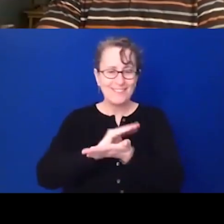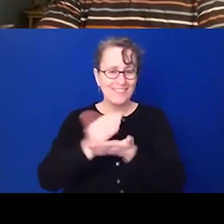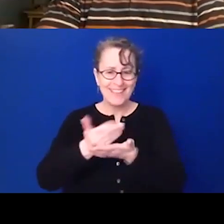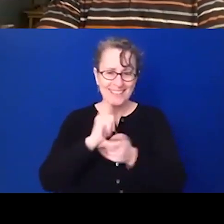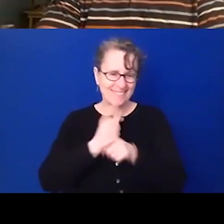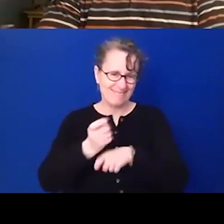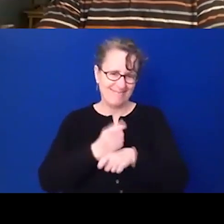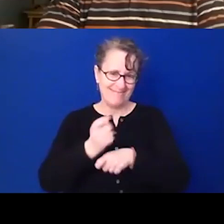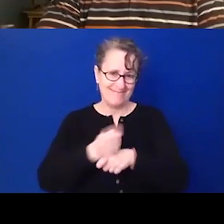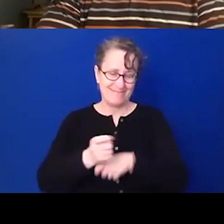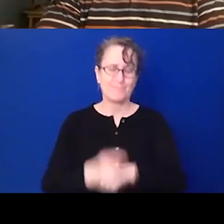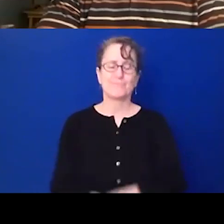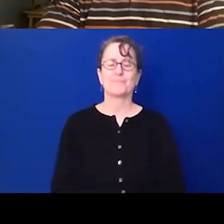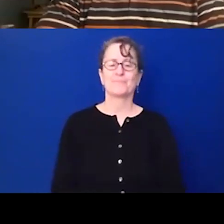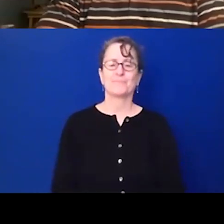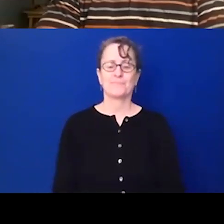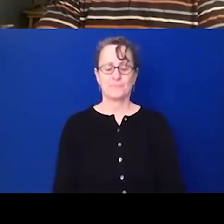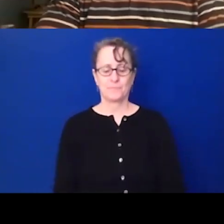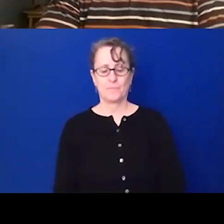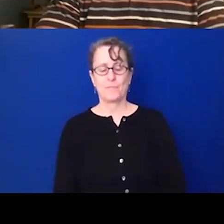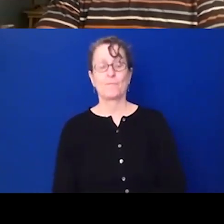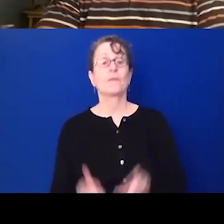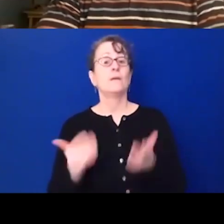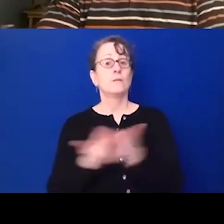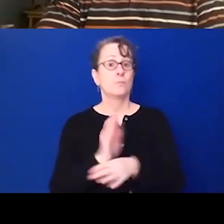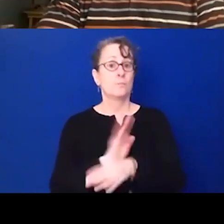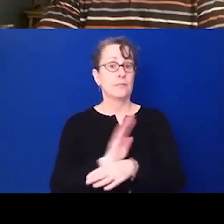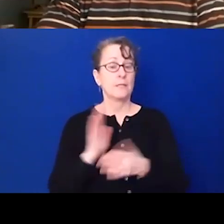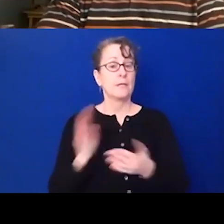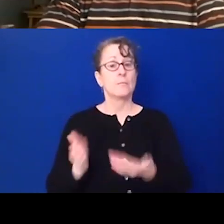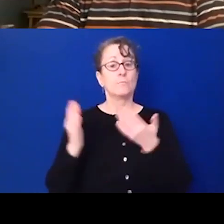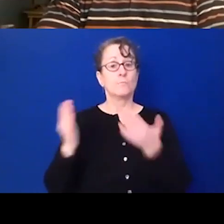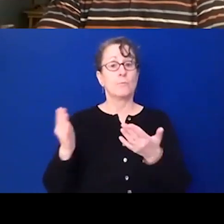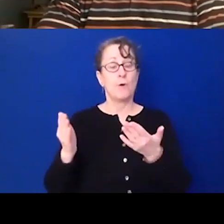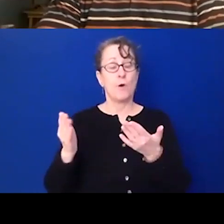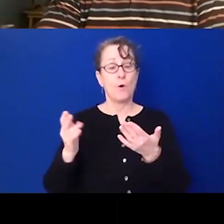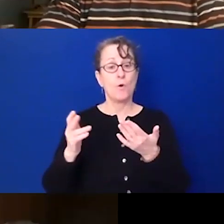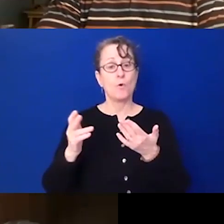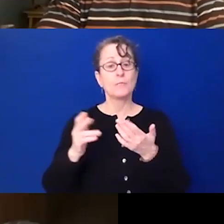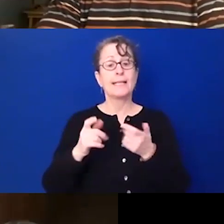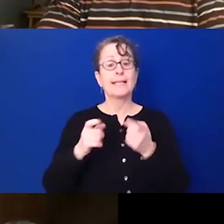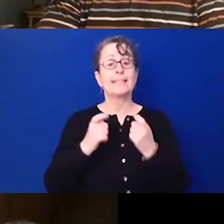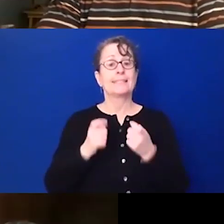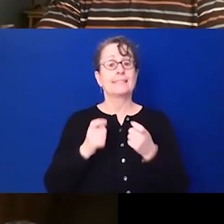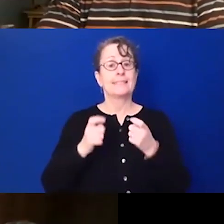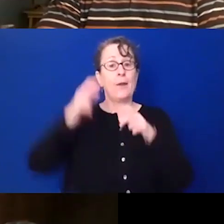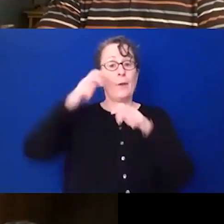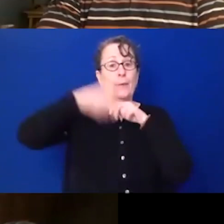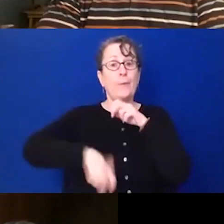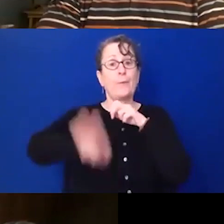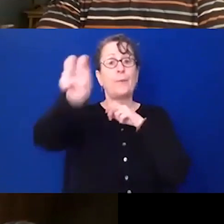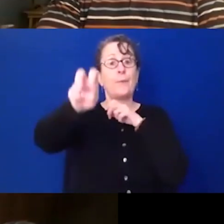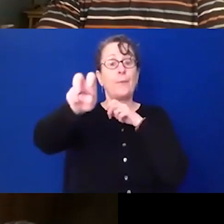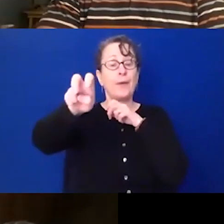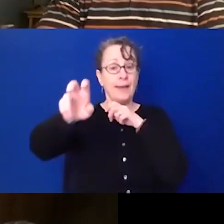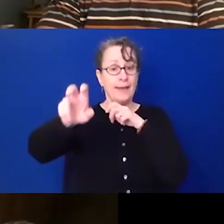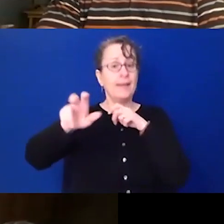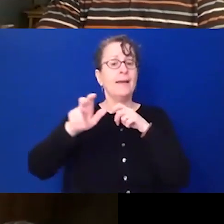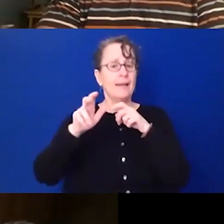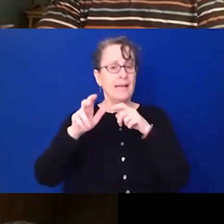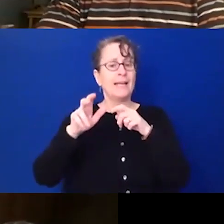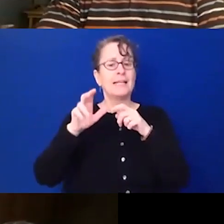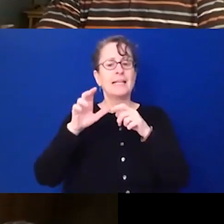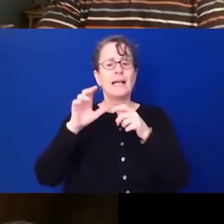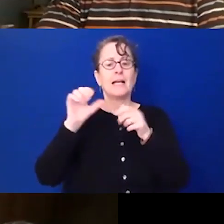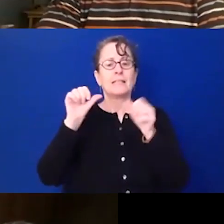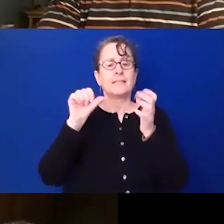New business is the proposed ski jumper sculpture. Peter, would you like to address us? Sure, thank